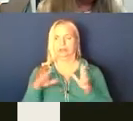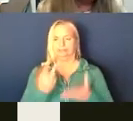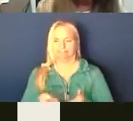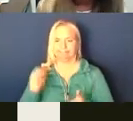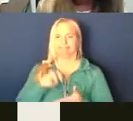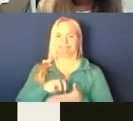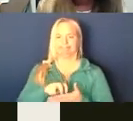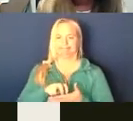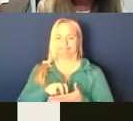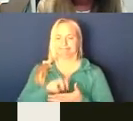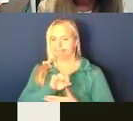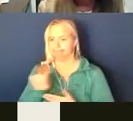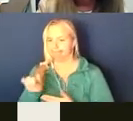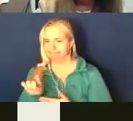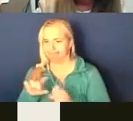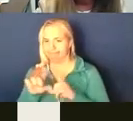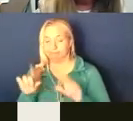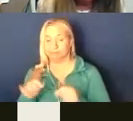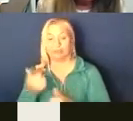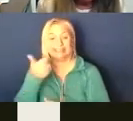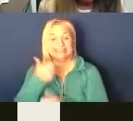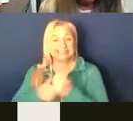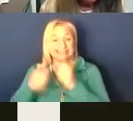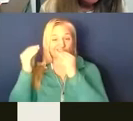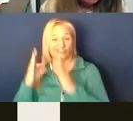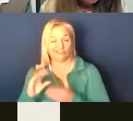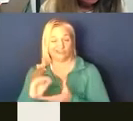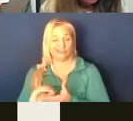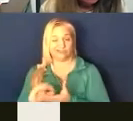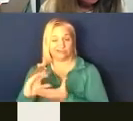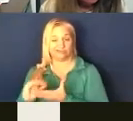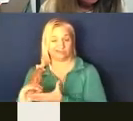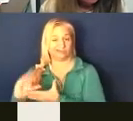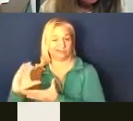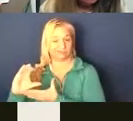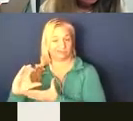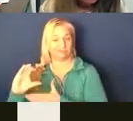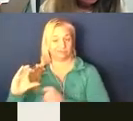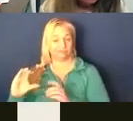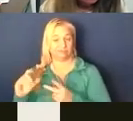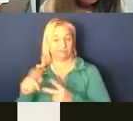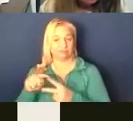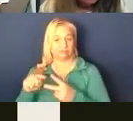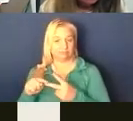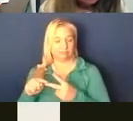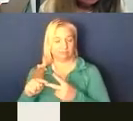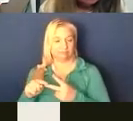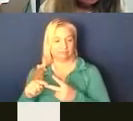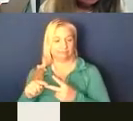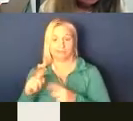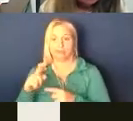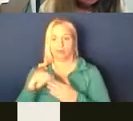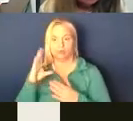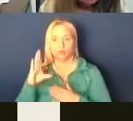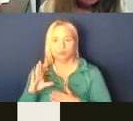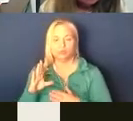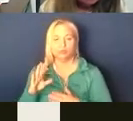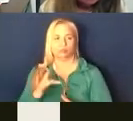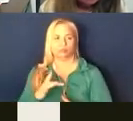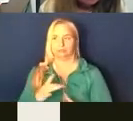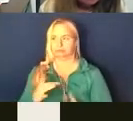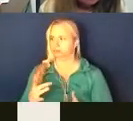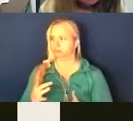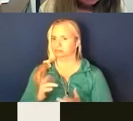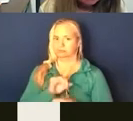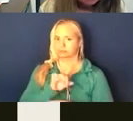we did was we gave each teacher a set of these break room cards so that when students, they could